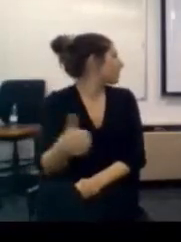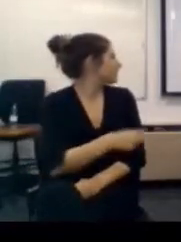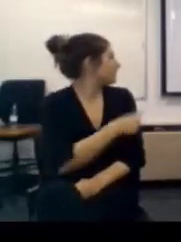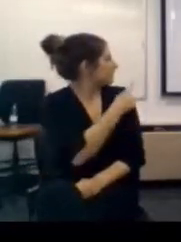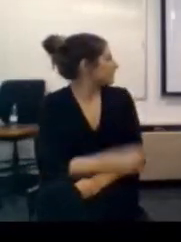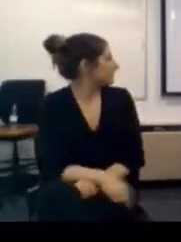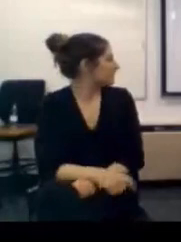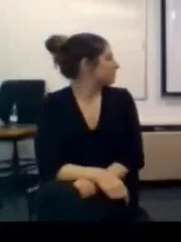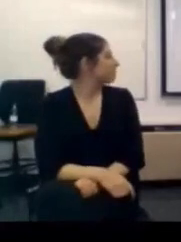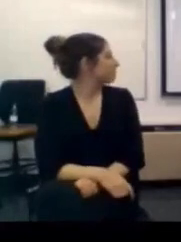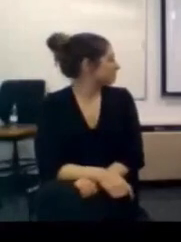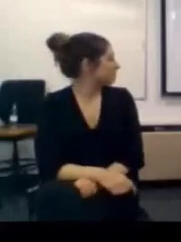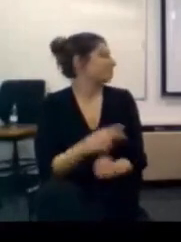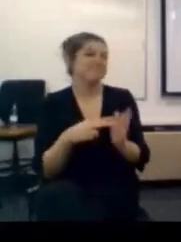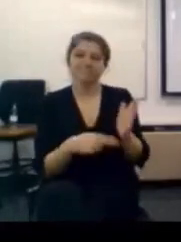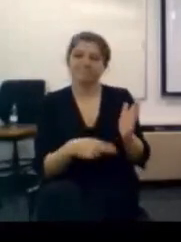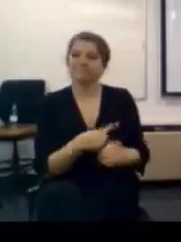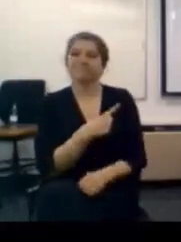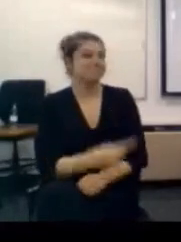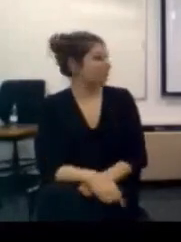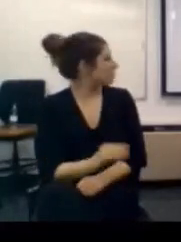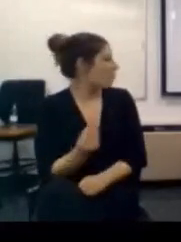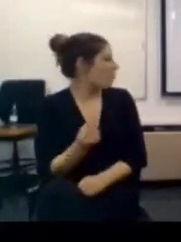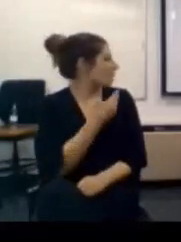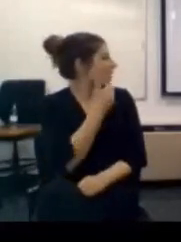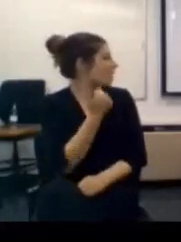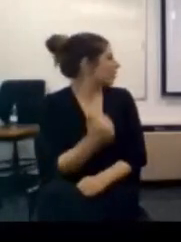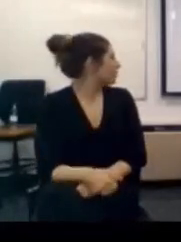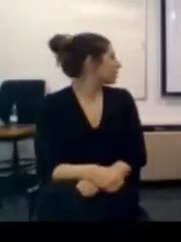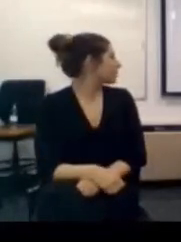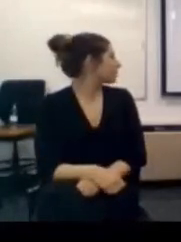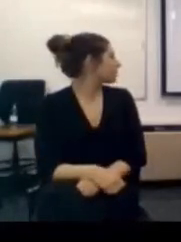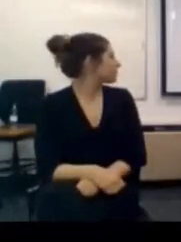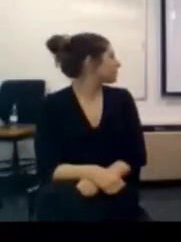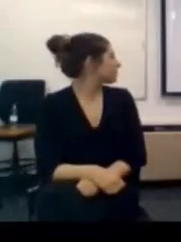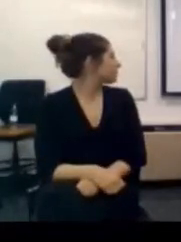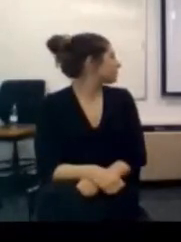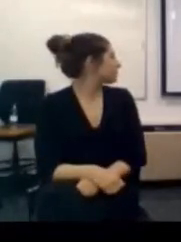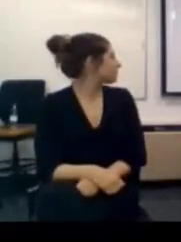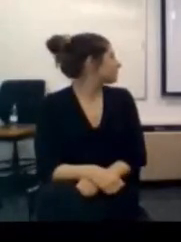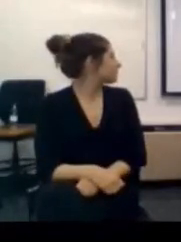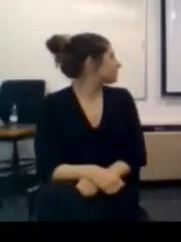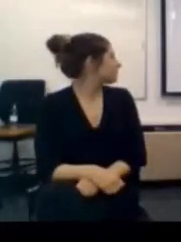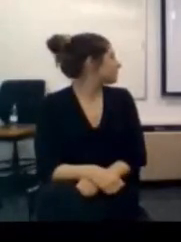Always be yourself. There's no one better.